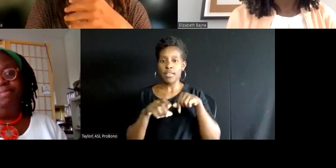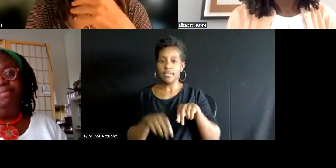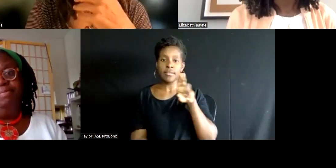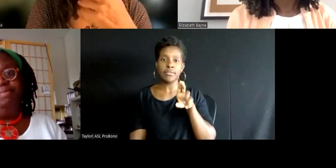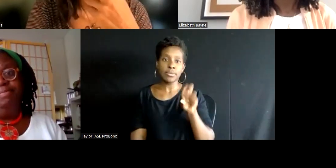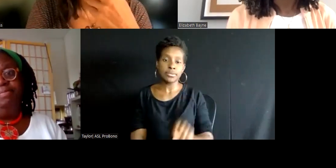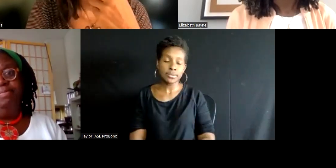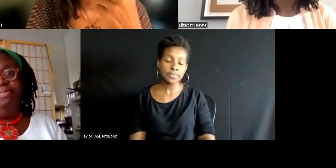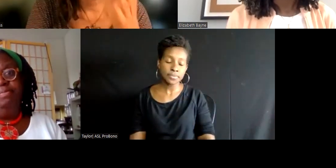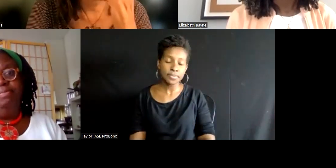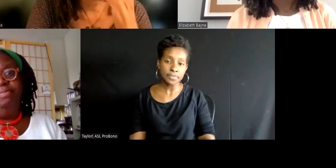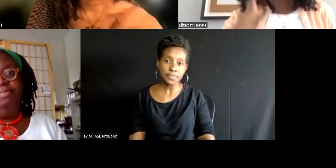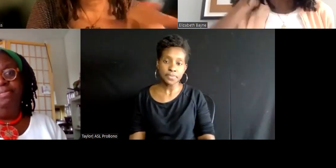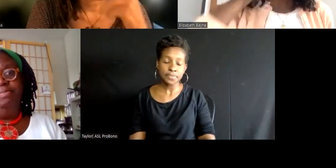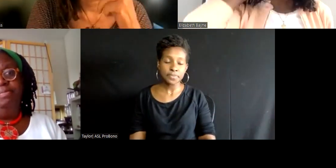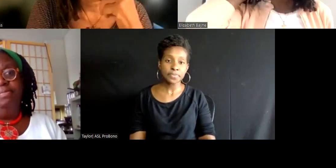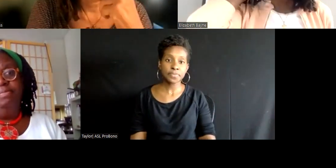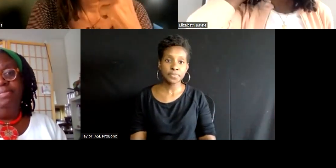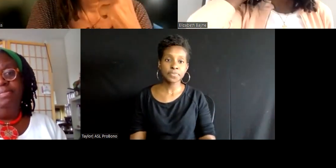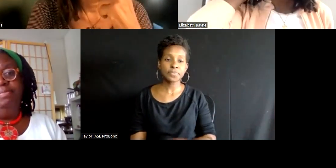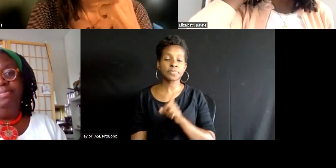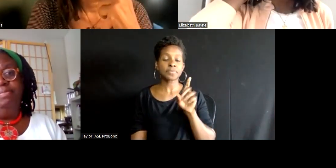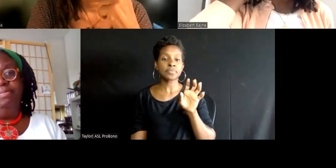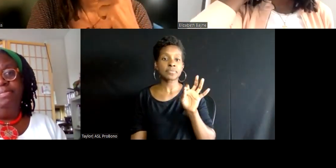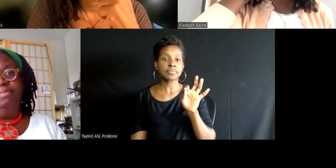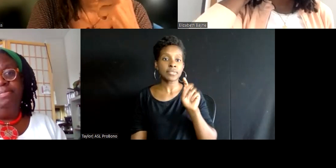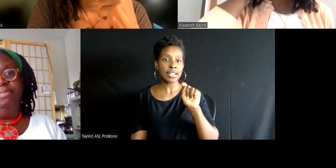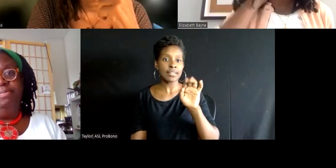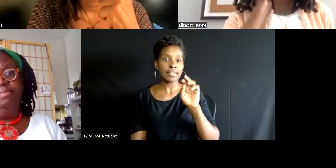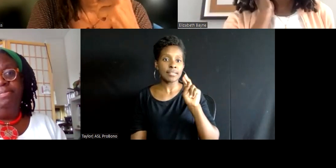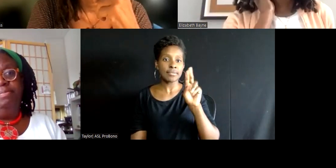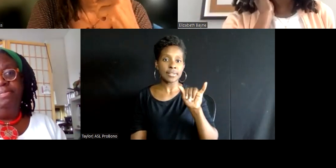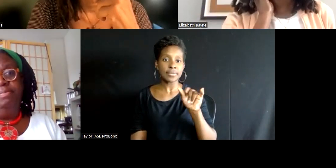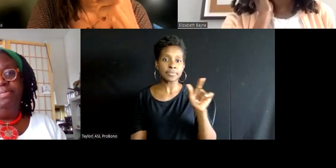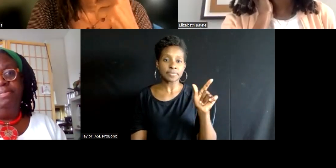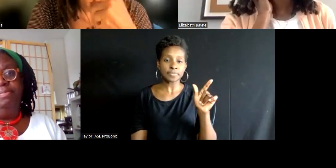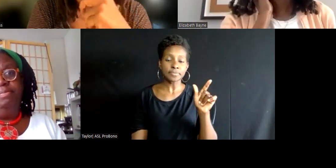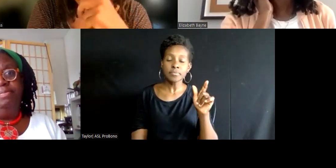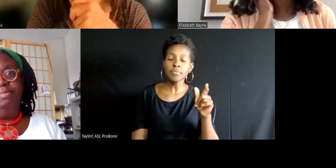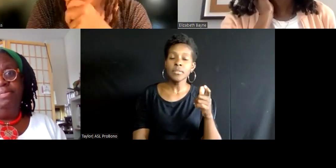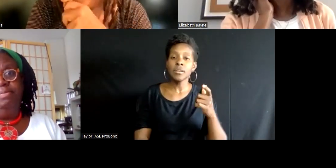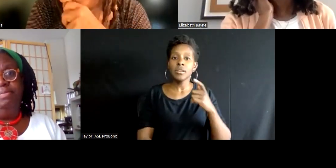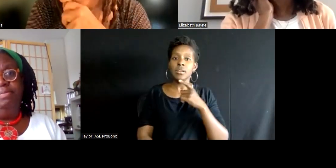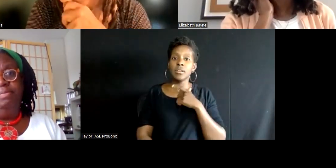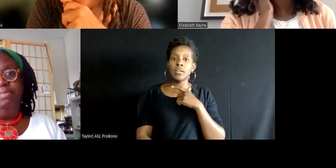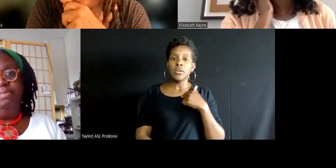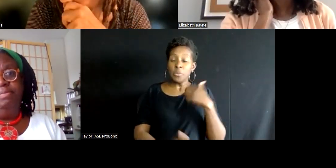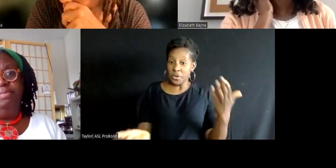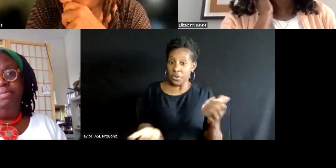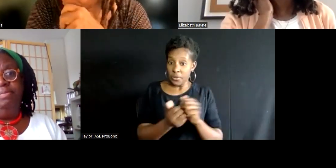I think it's, I'm sorry, go ahead, Tiffany. I wanted to, we're here with IDA,